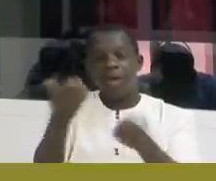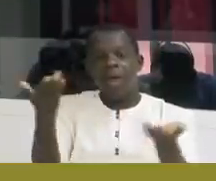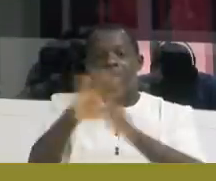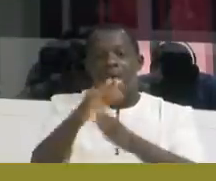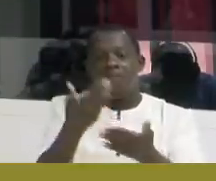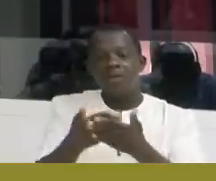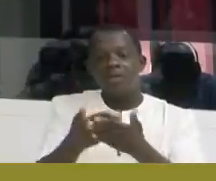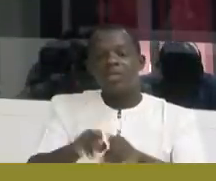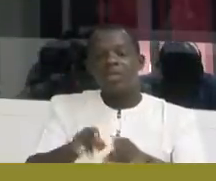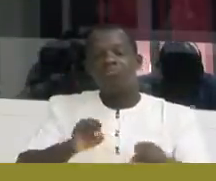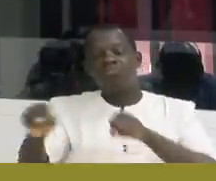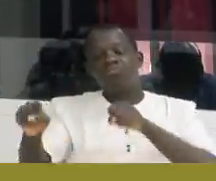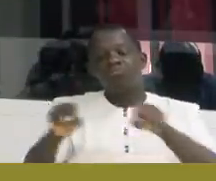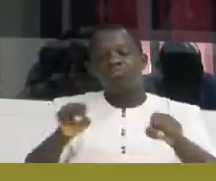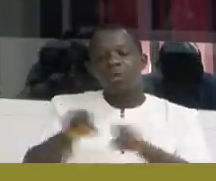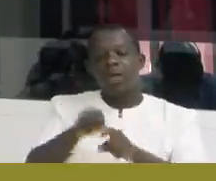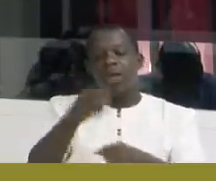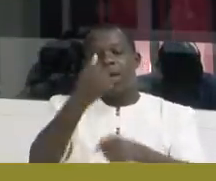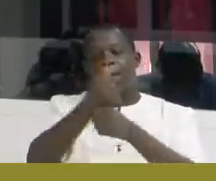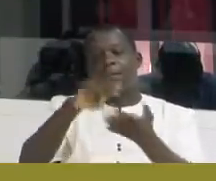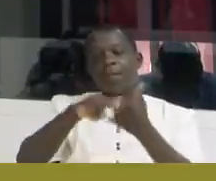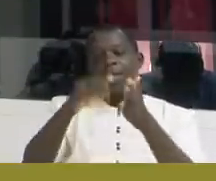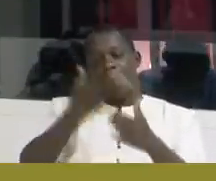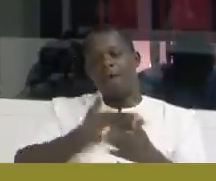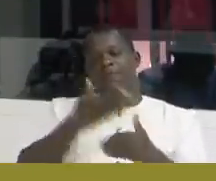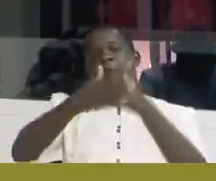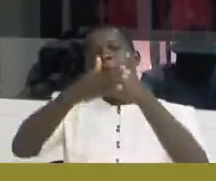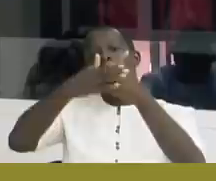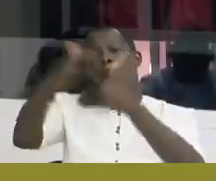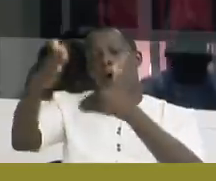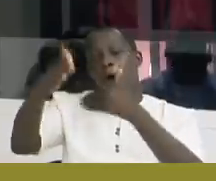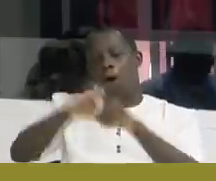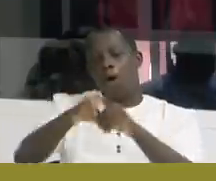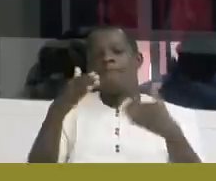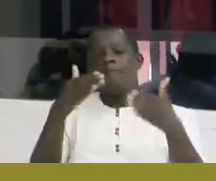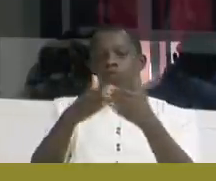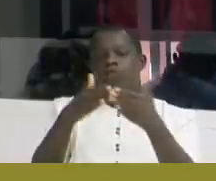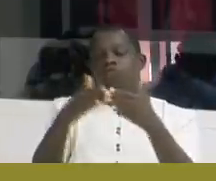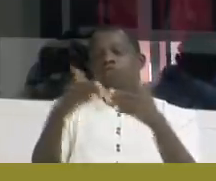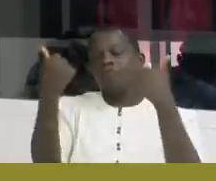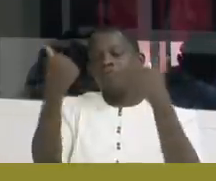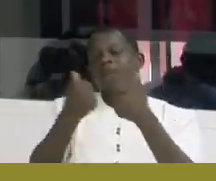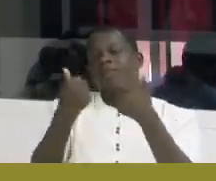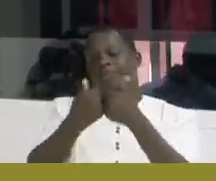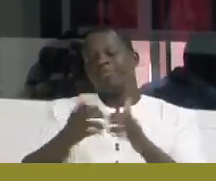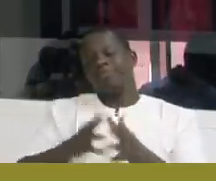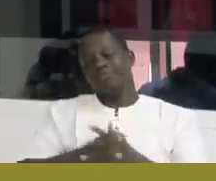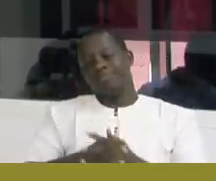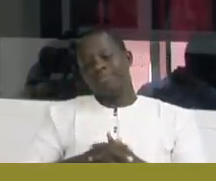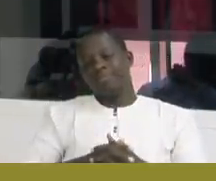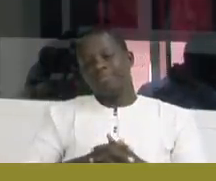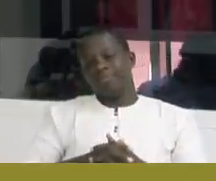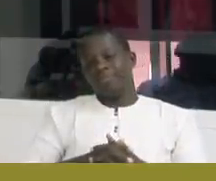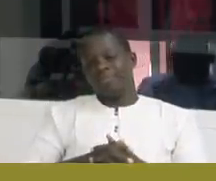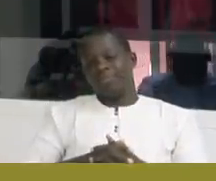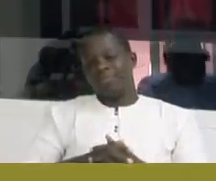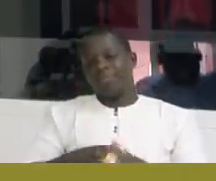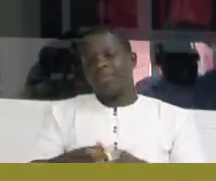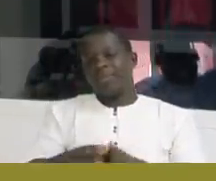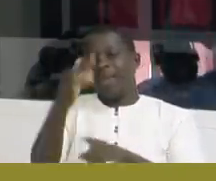obviously there would be heavy resistance and fighting. Cruelty to animals. It was sad.